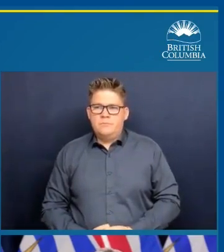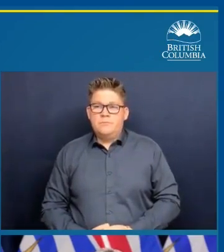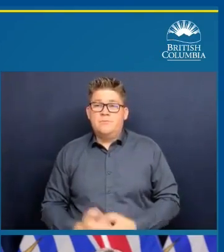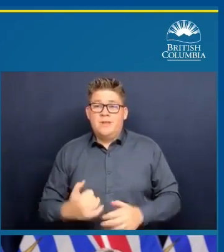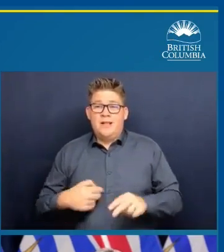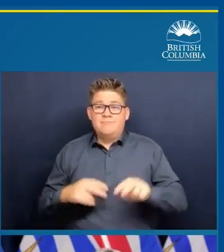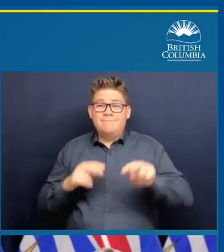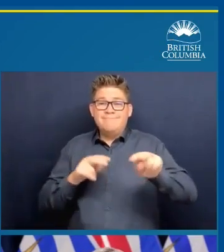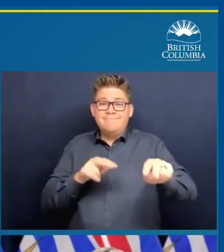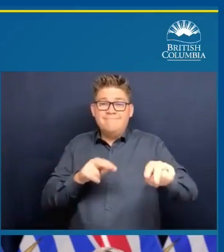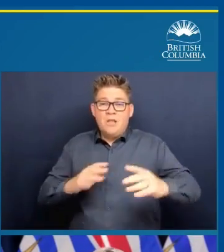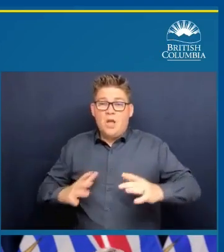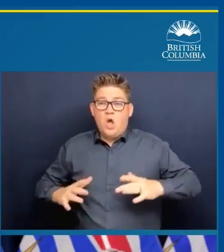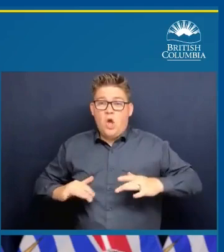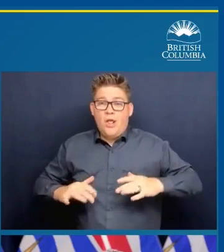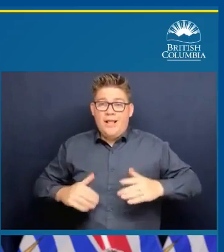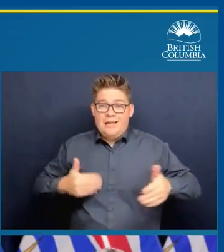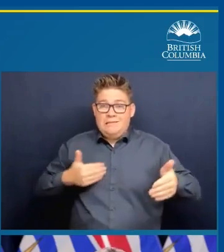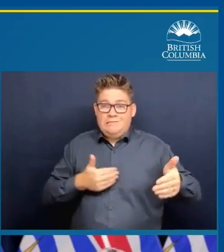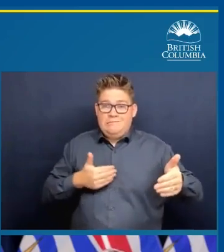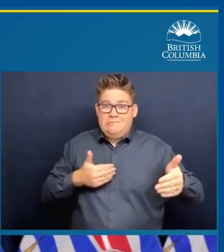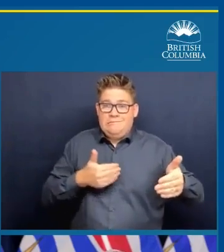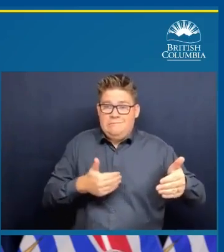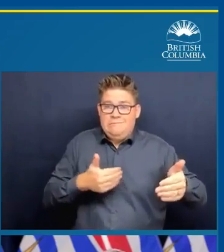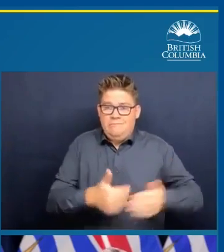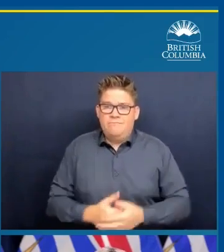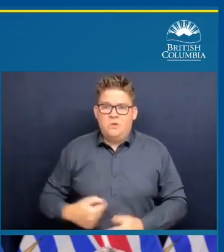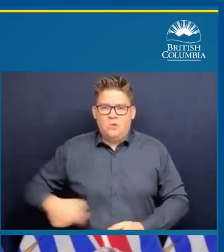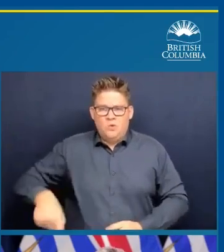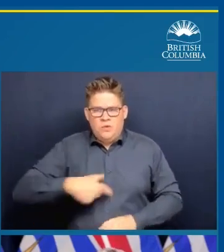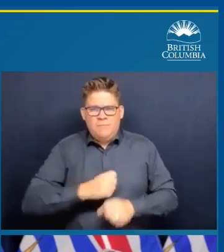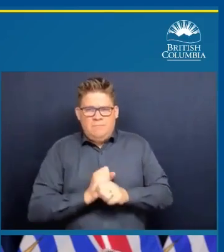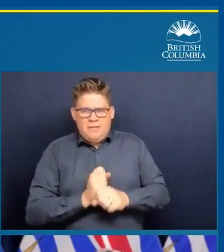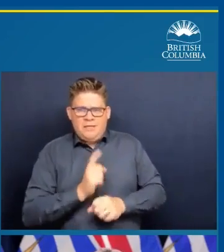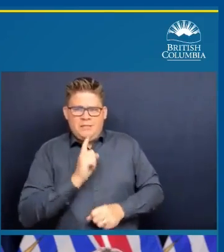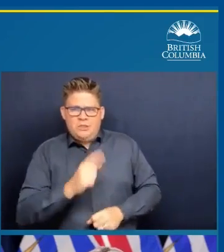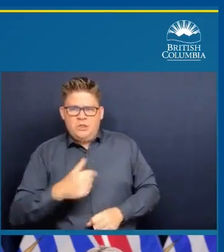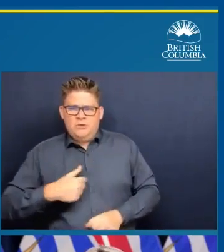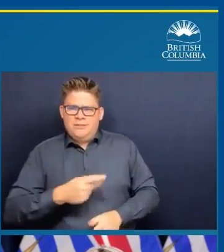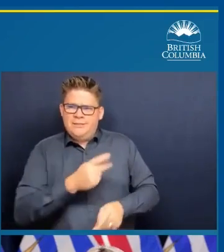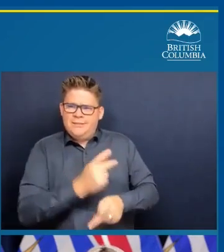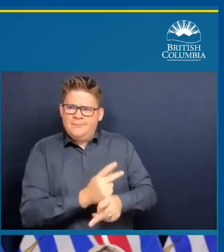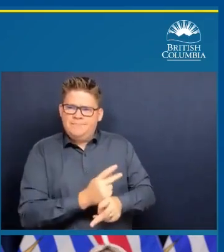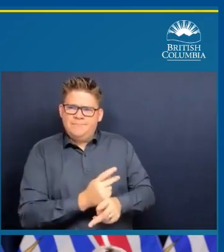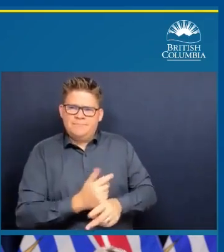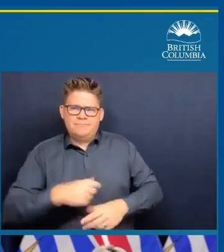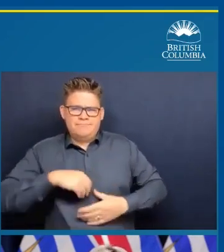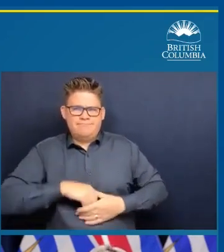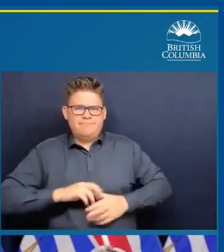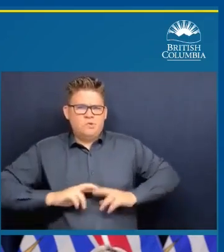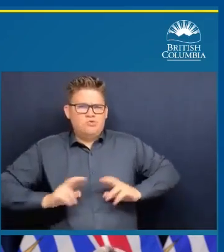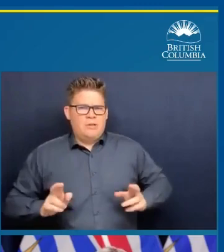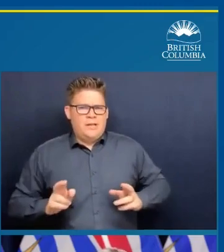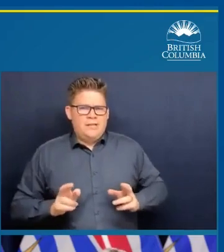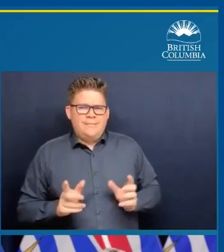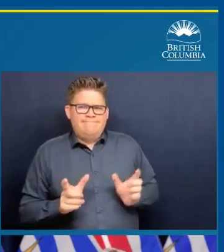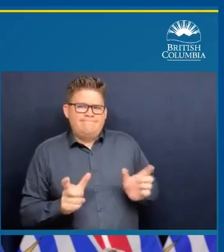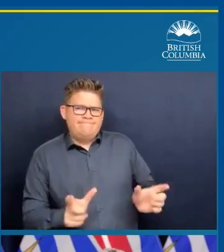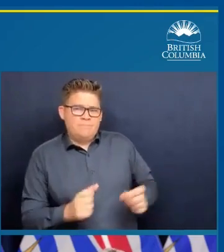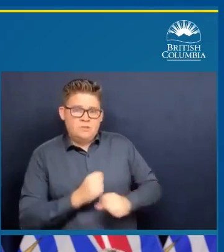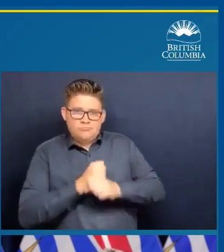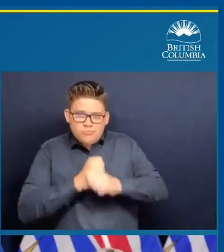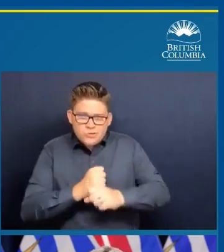toolkit handy. We have many tools that can help protect us, our loved ones, our community from all of these viruses